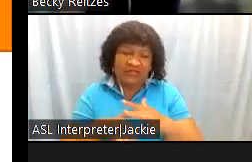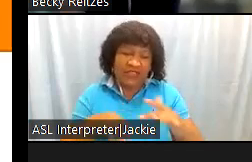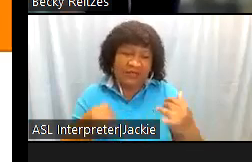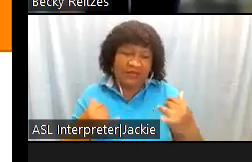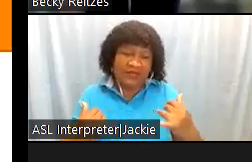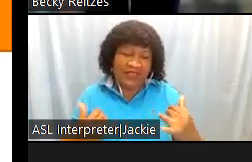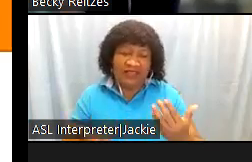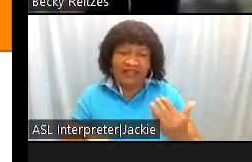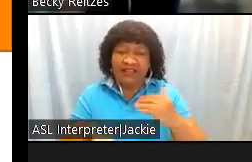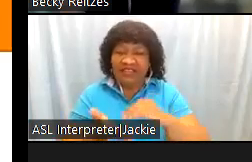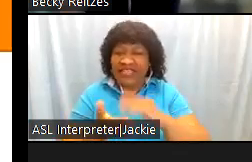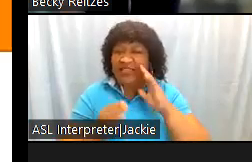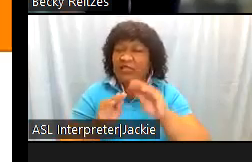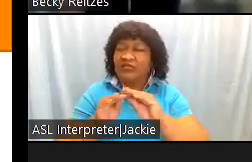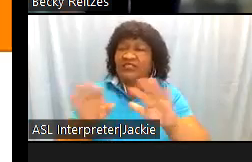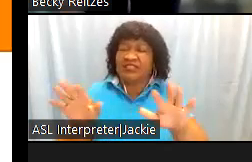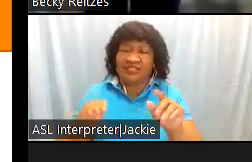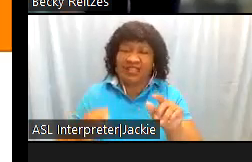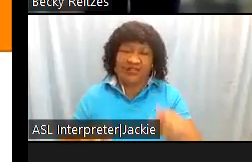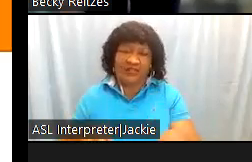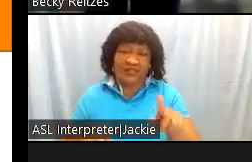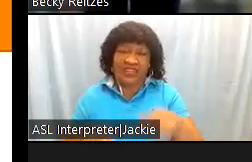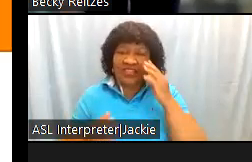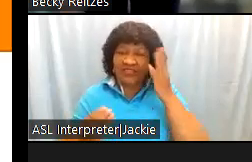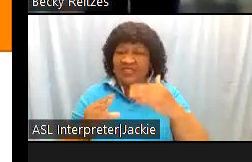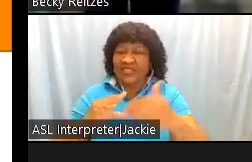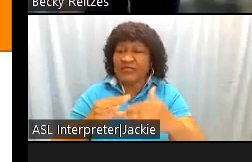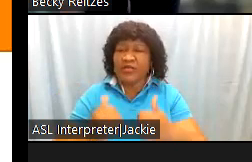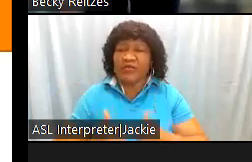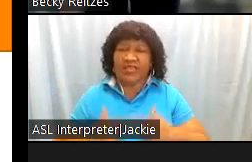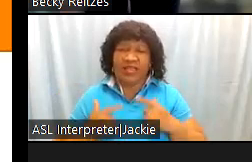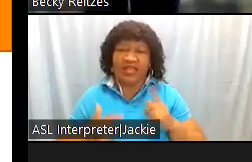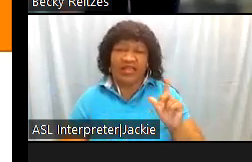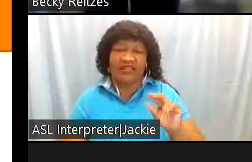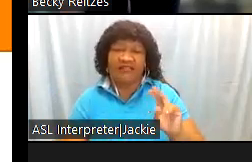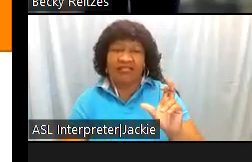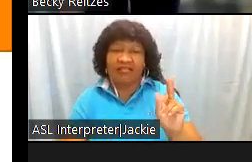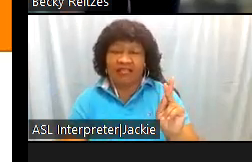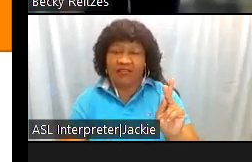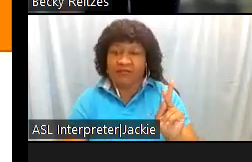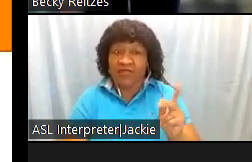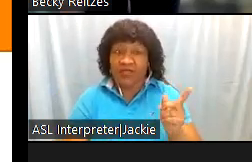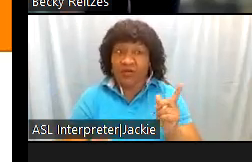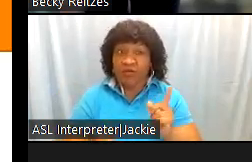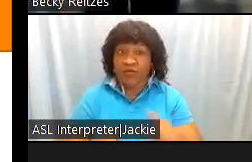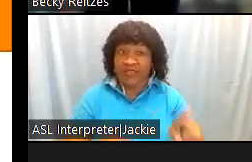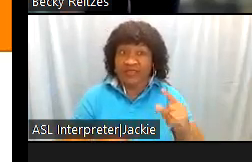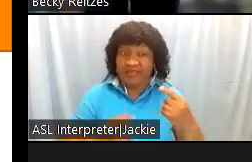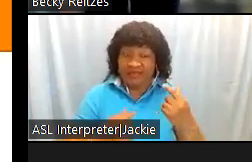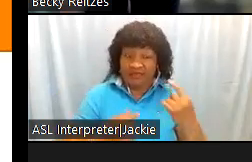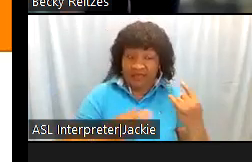And again, I will send out this email with the live links. And again, when the isolation and quarantine